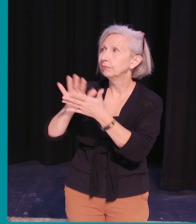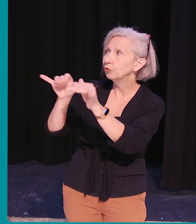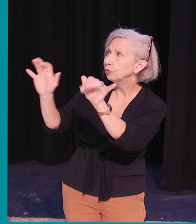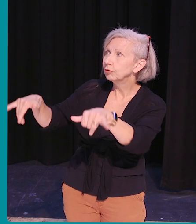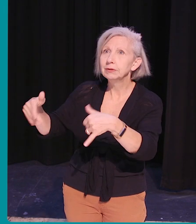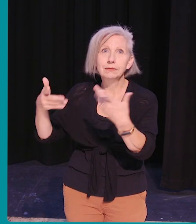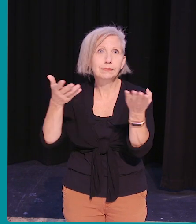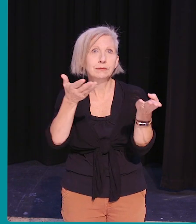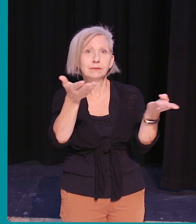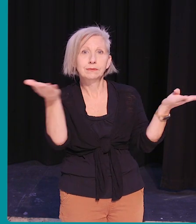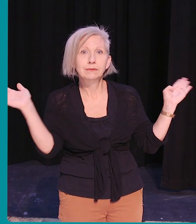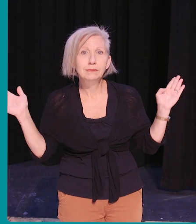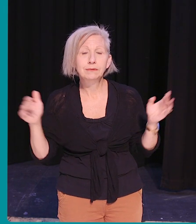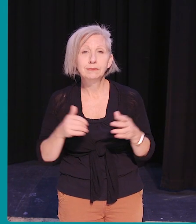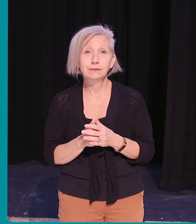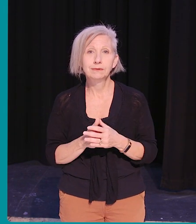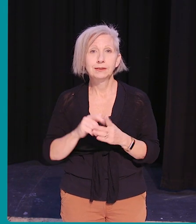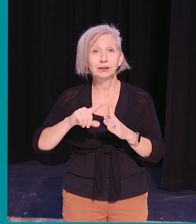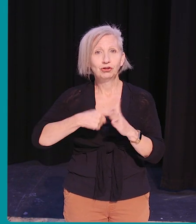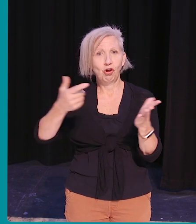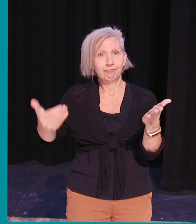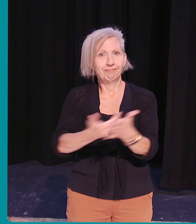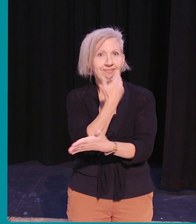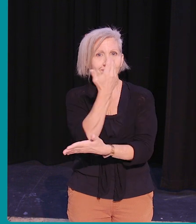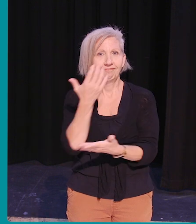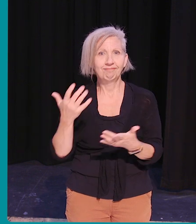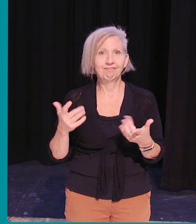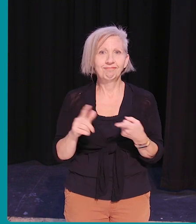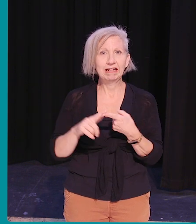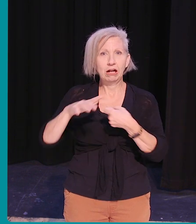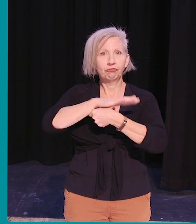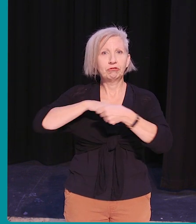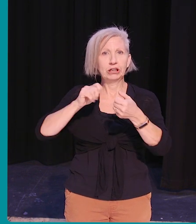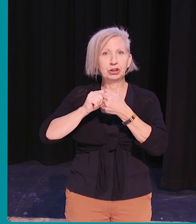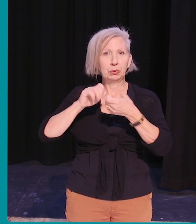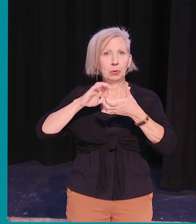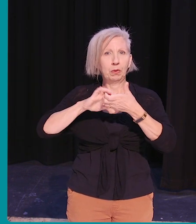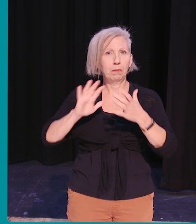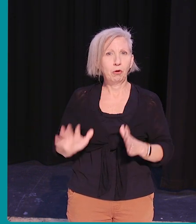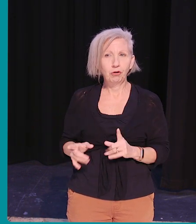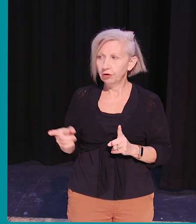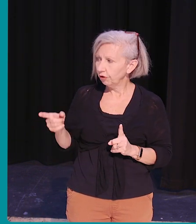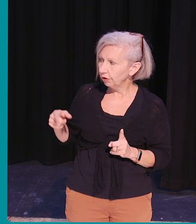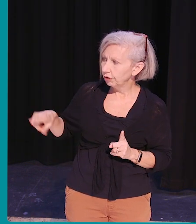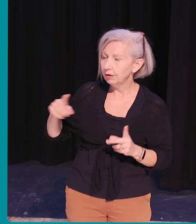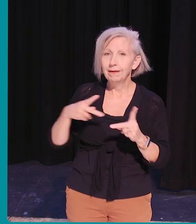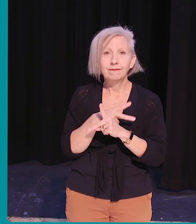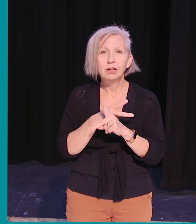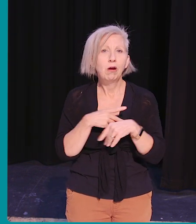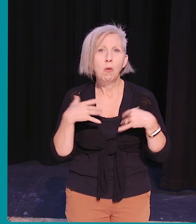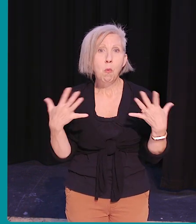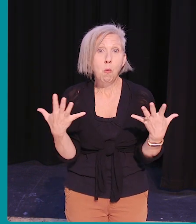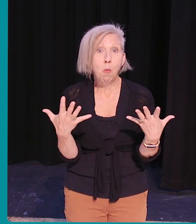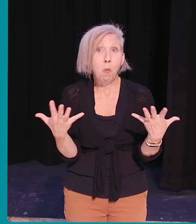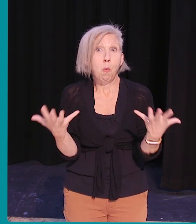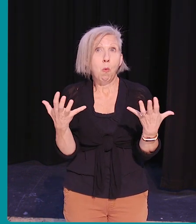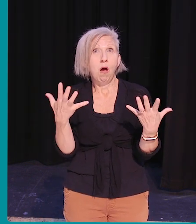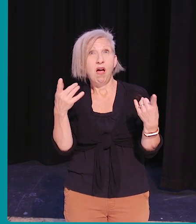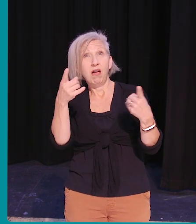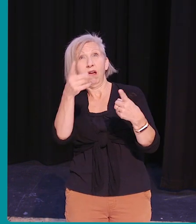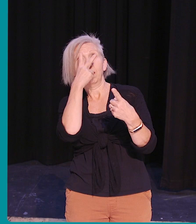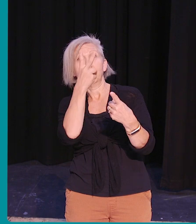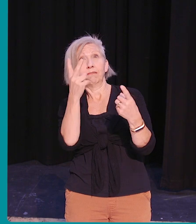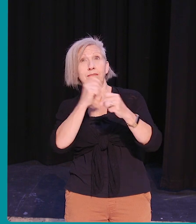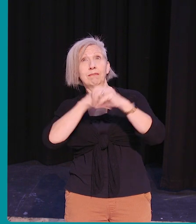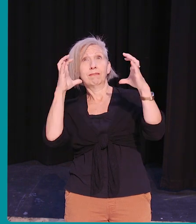can start over in our region with our partners. And we've got to figure out, what do we want to make happen? I'm